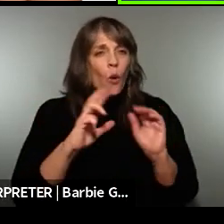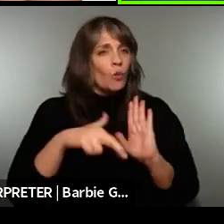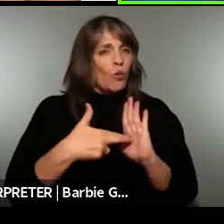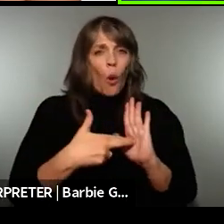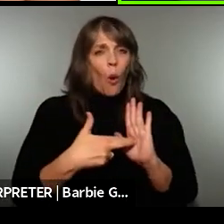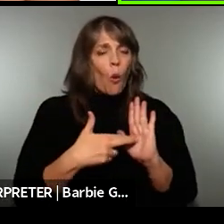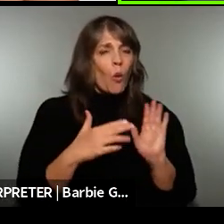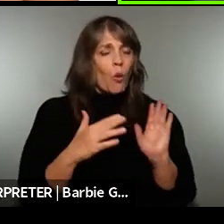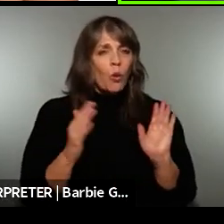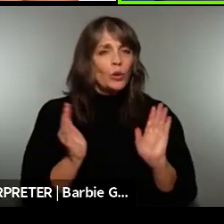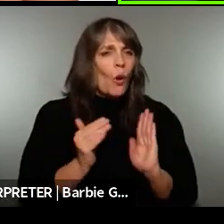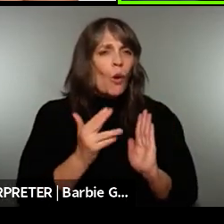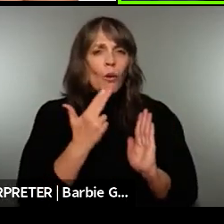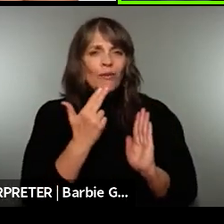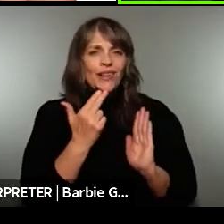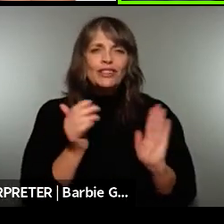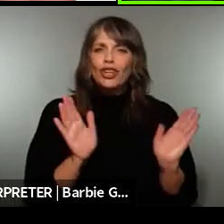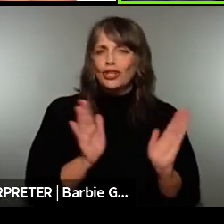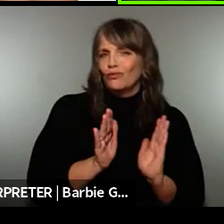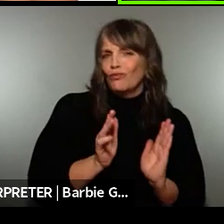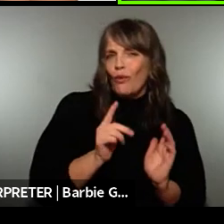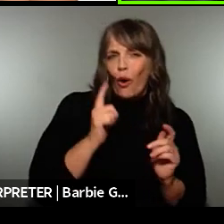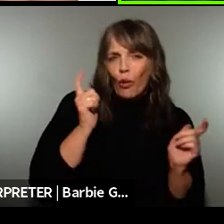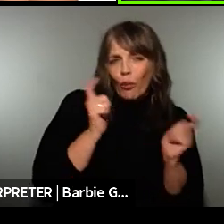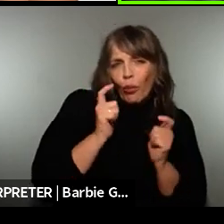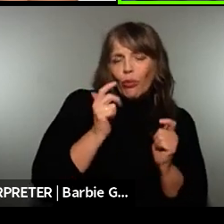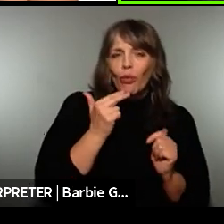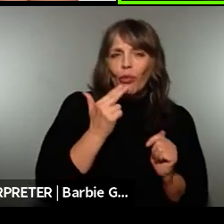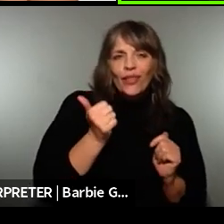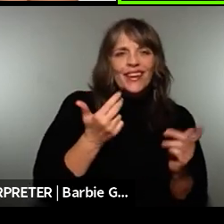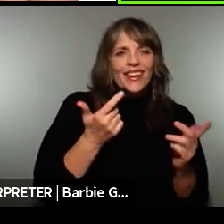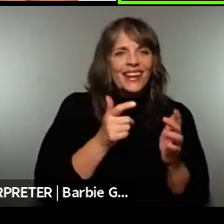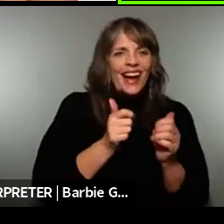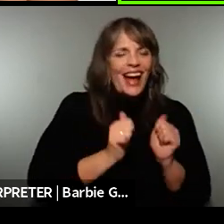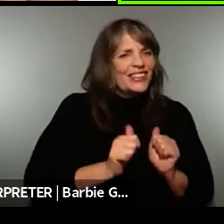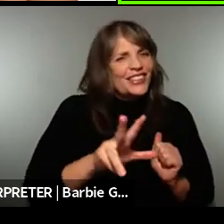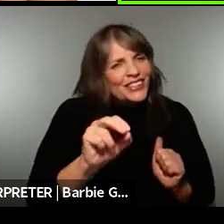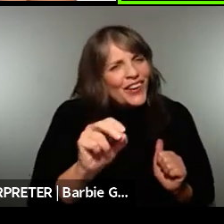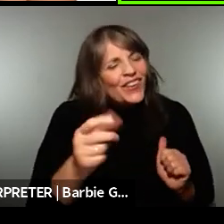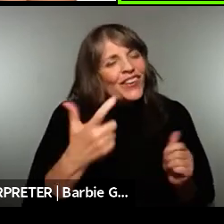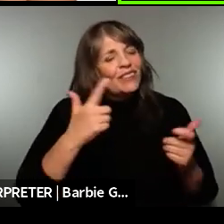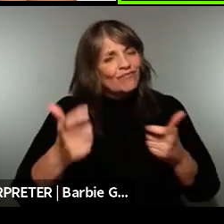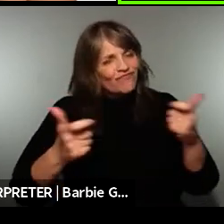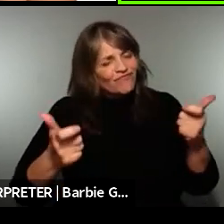Anyway, every little piece really does contribute to the movement.